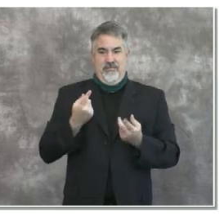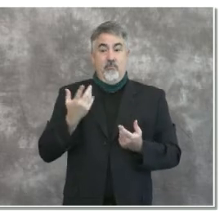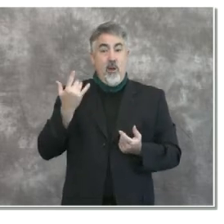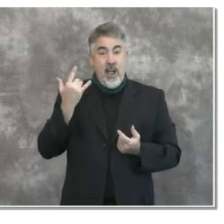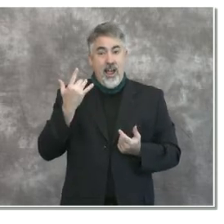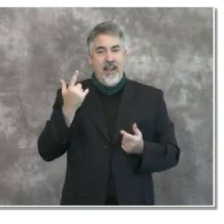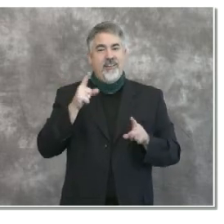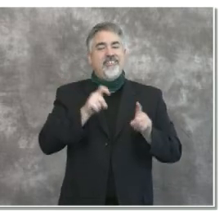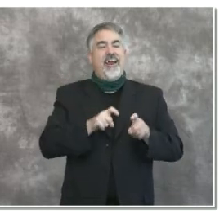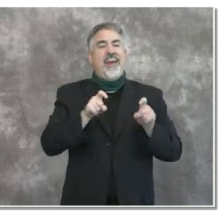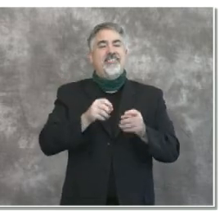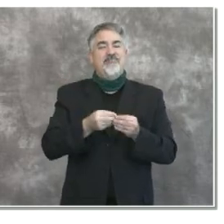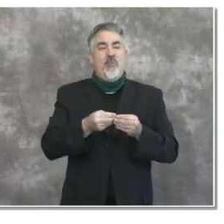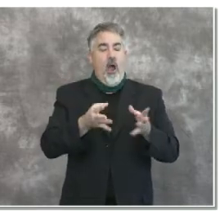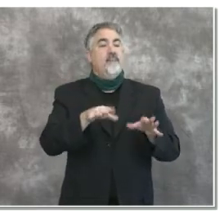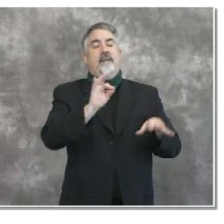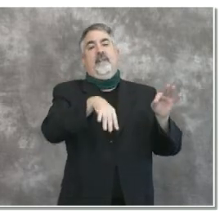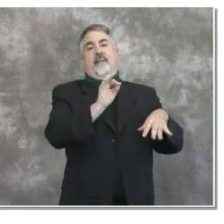before,